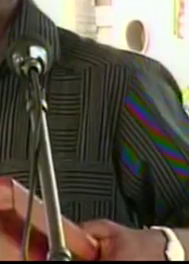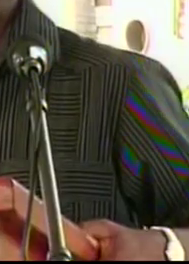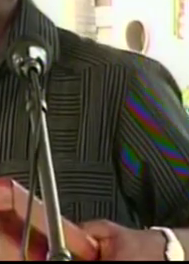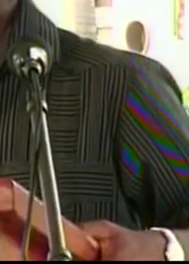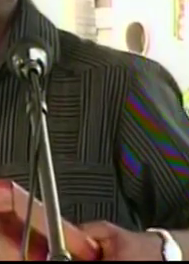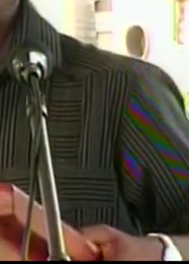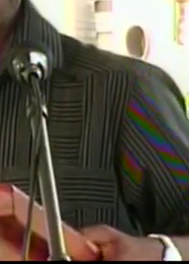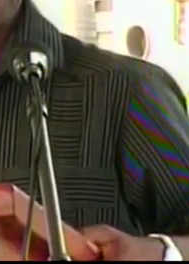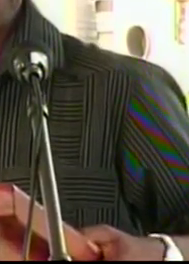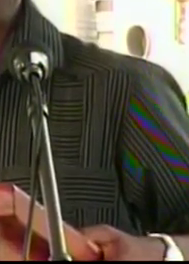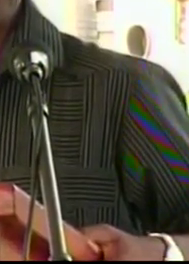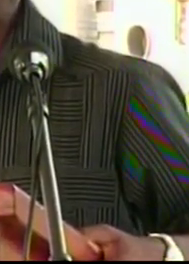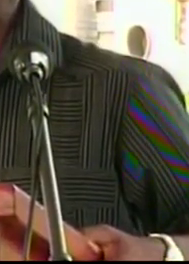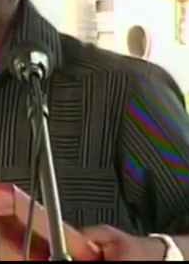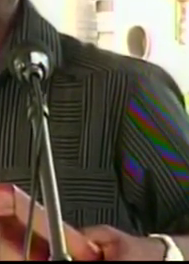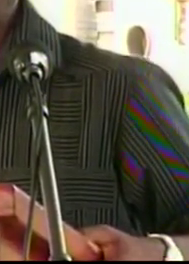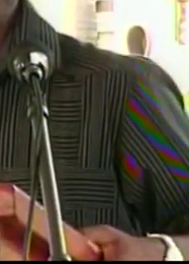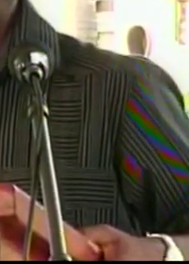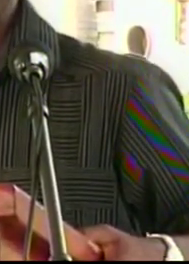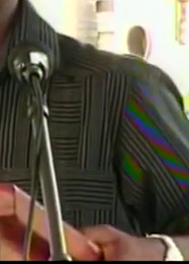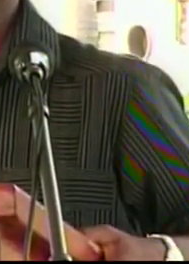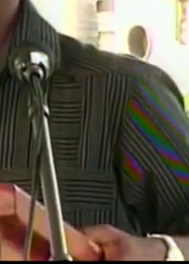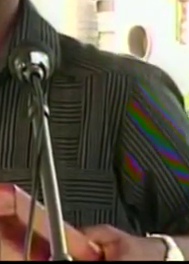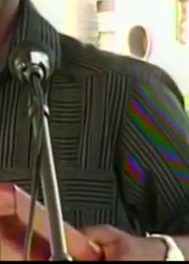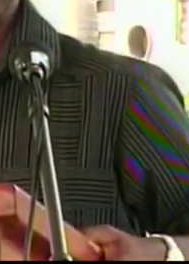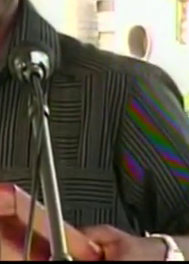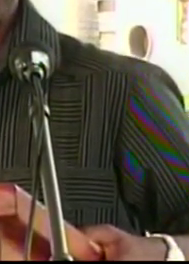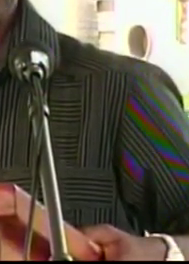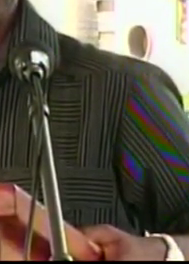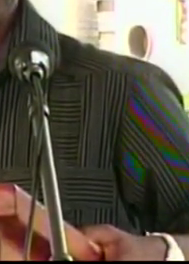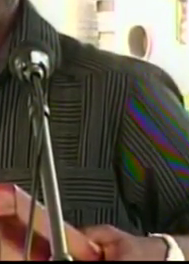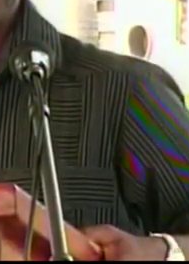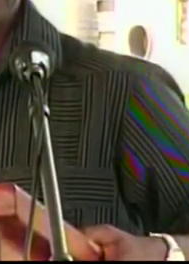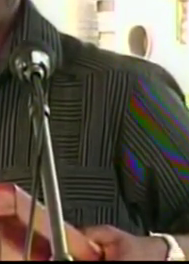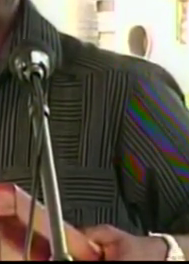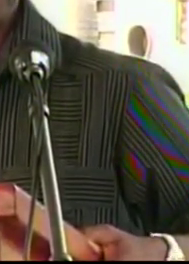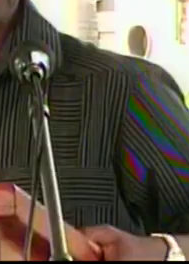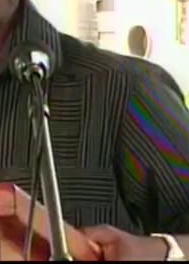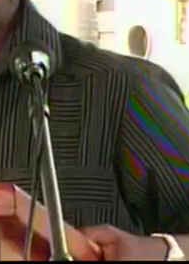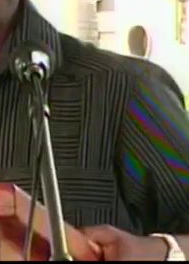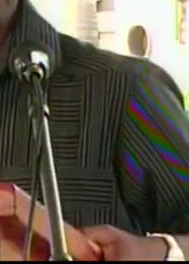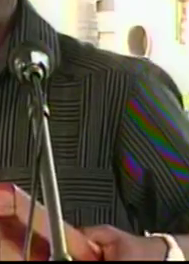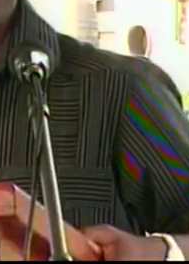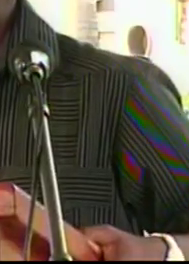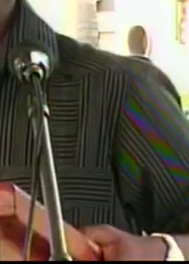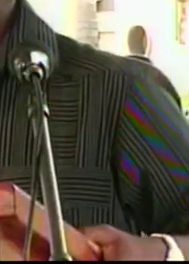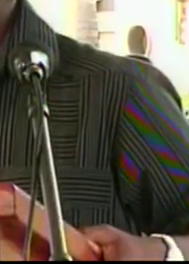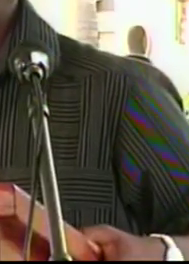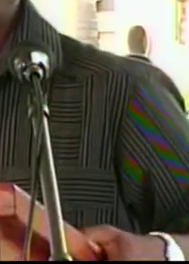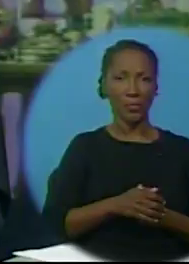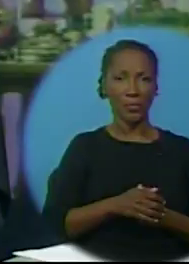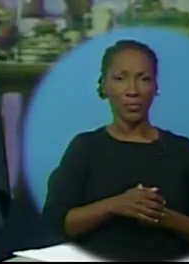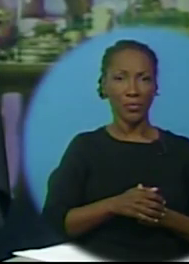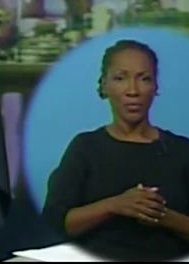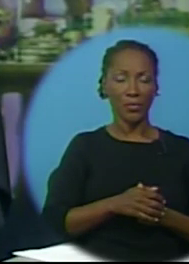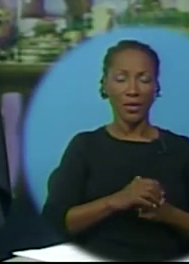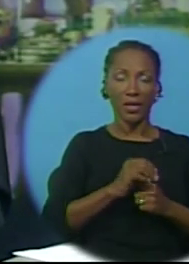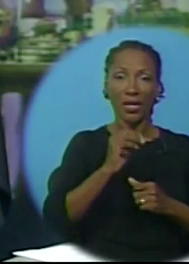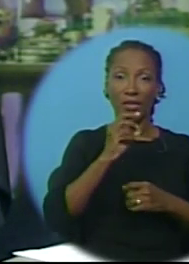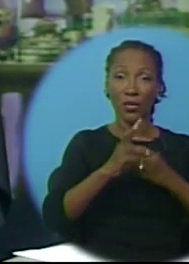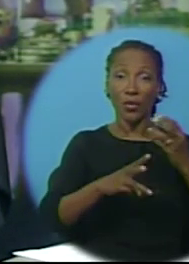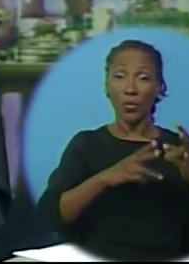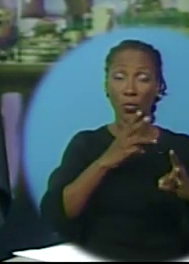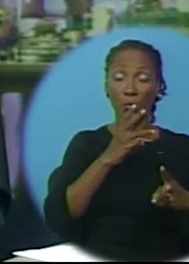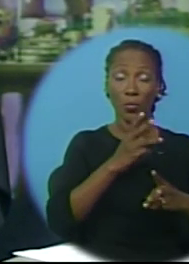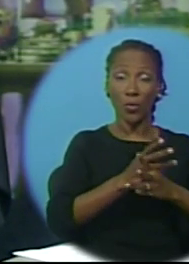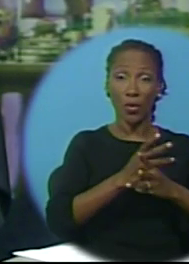thing, a big event. I want to congratulate all of the participants, particularly the younger ones. Switching